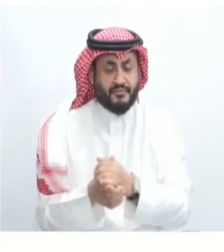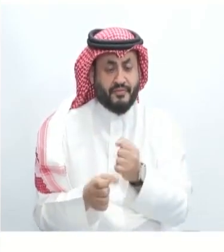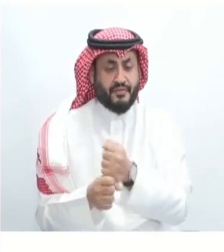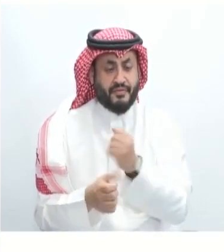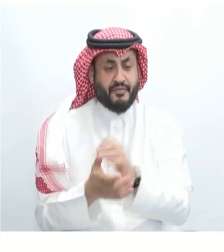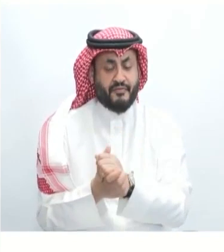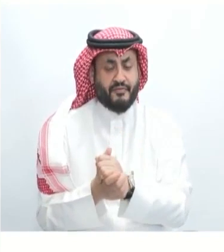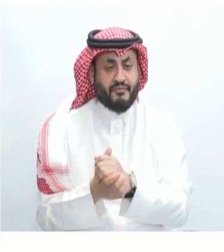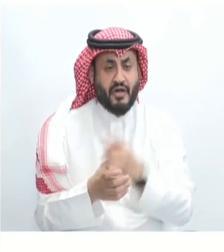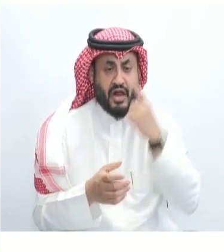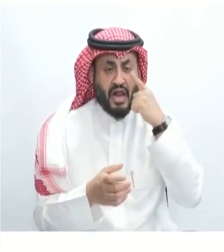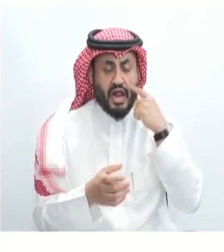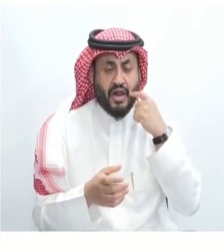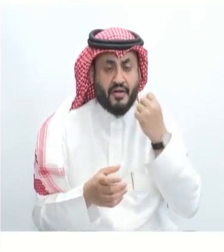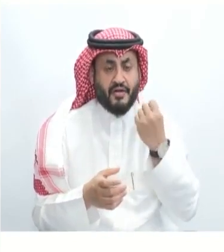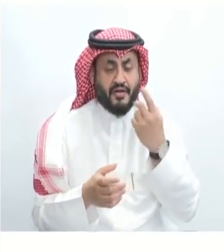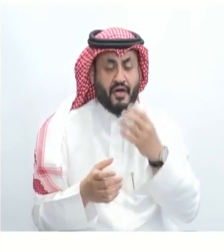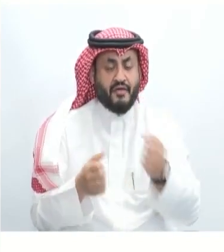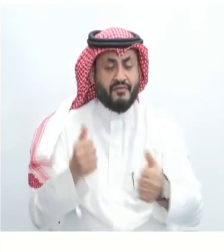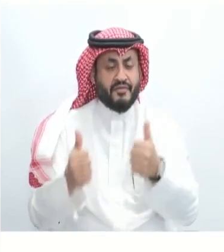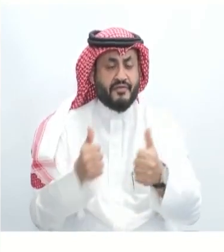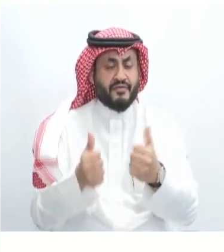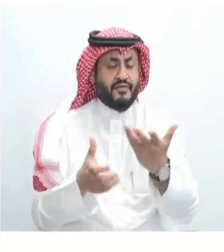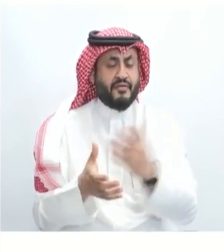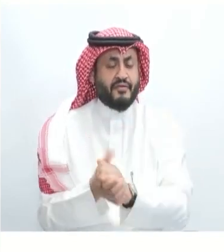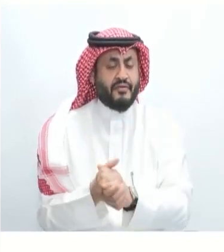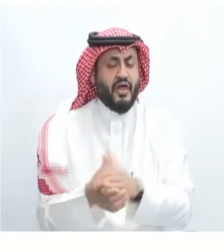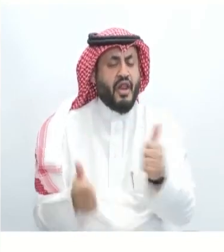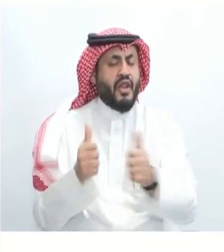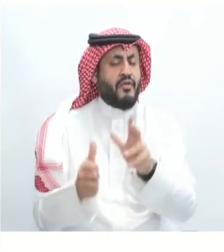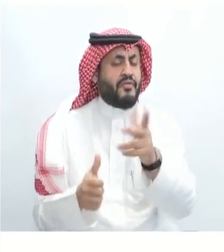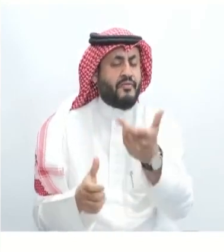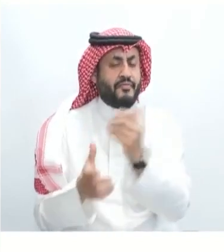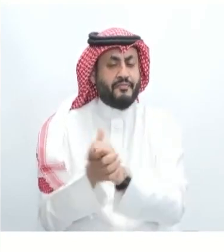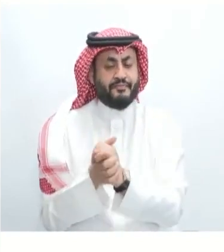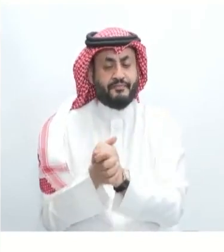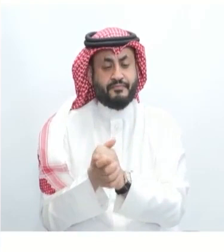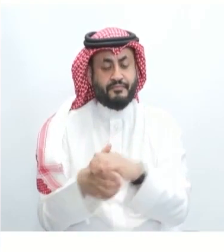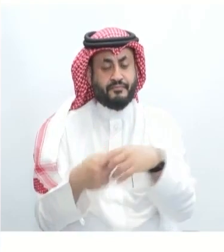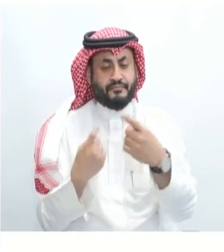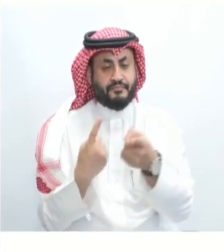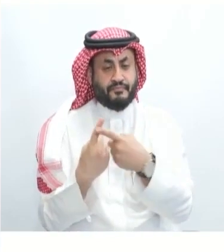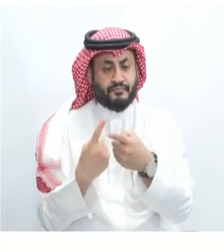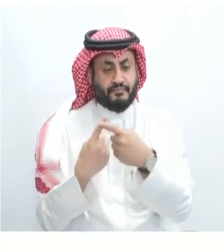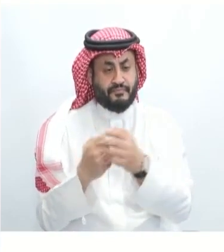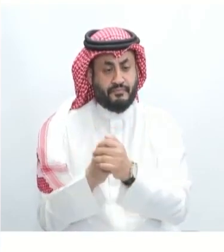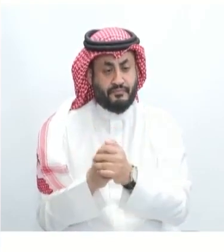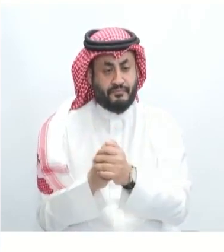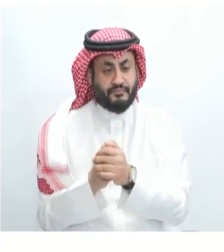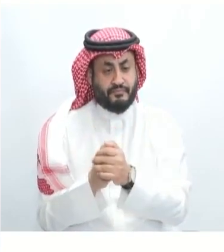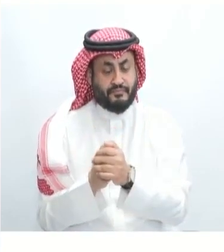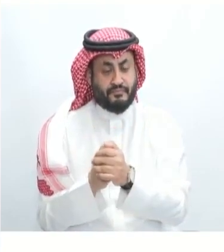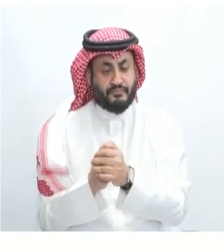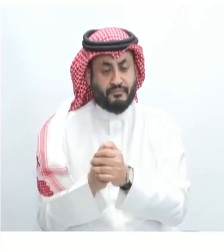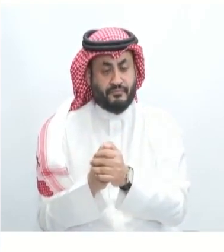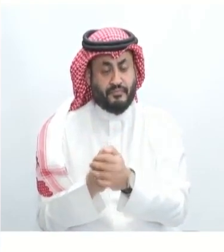healthy life test. And how this test will be like? First, if you can say if you live a